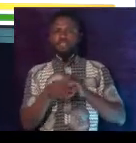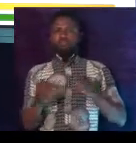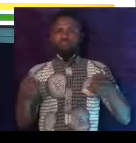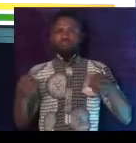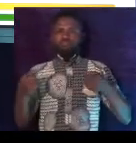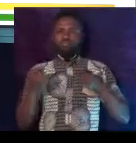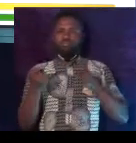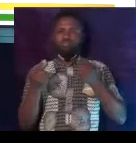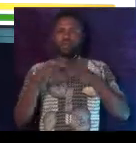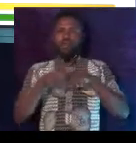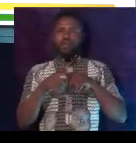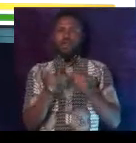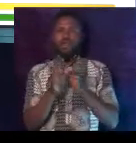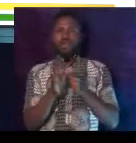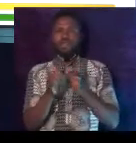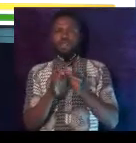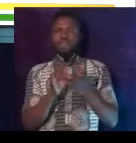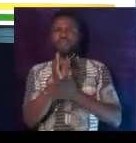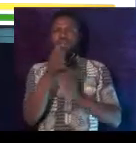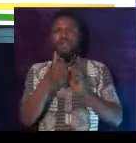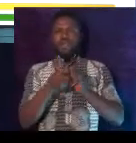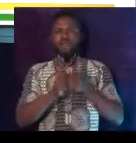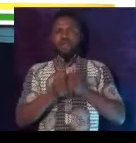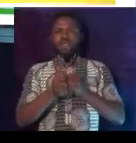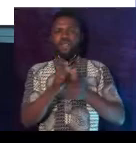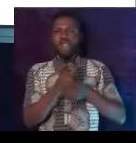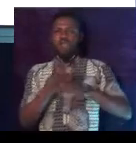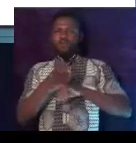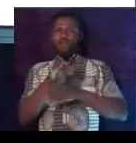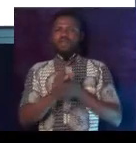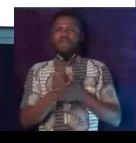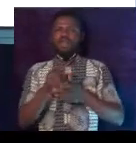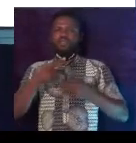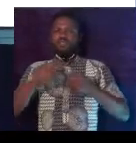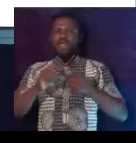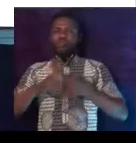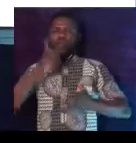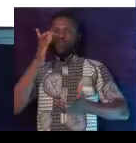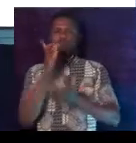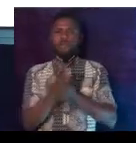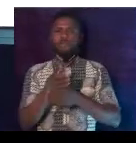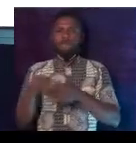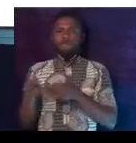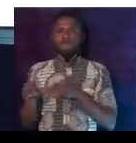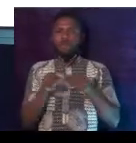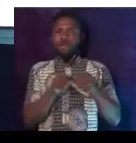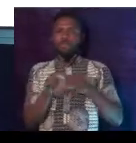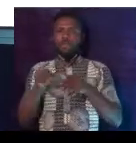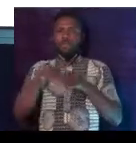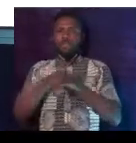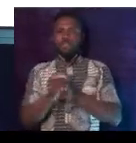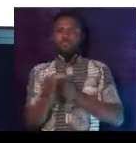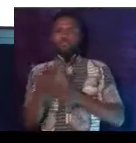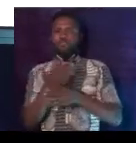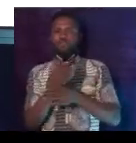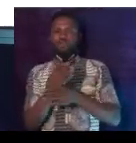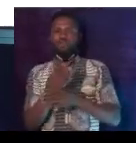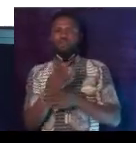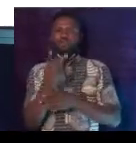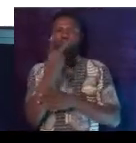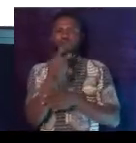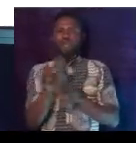surfaces are in contact. That is what friction is, a force that tries to stop movement in between